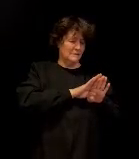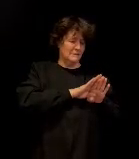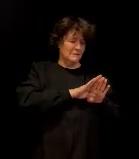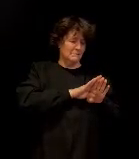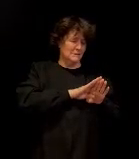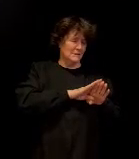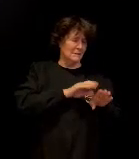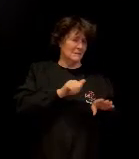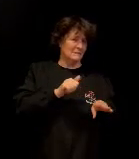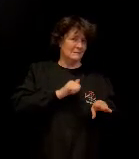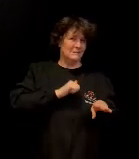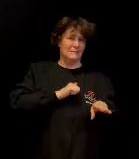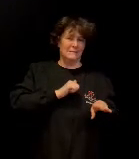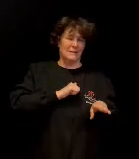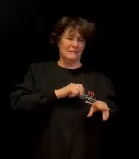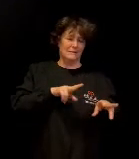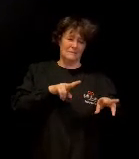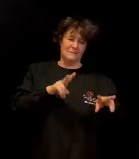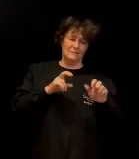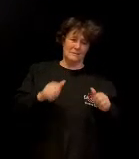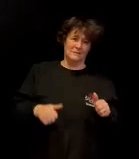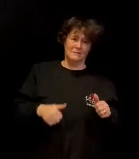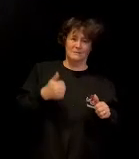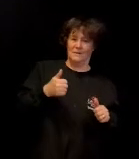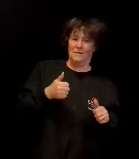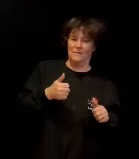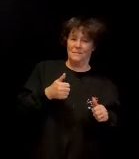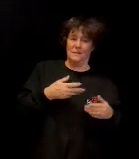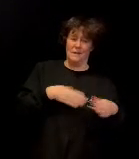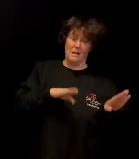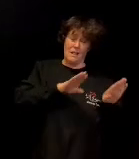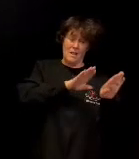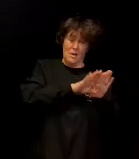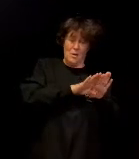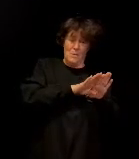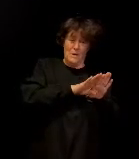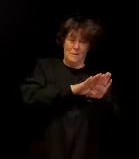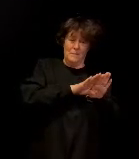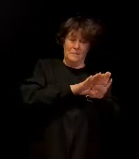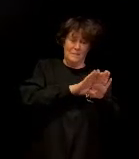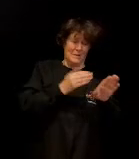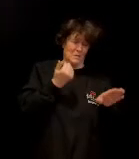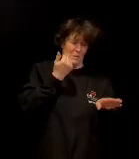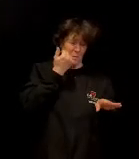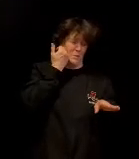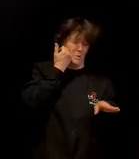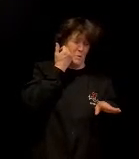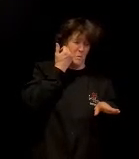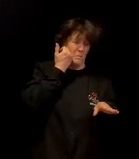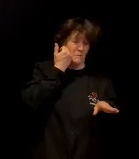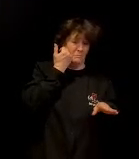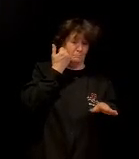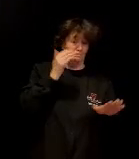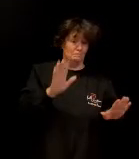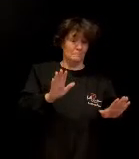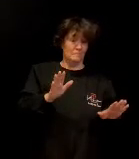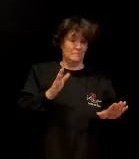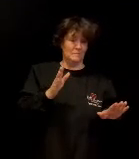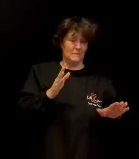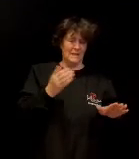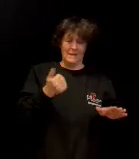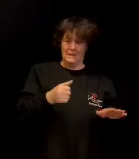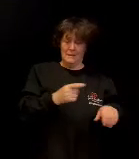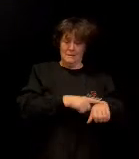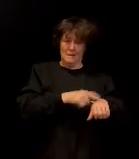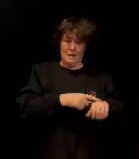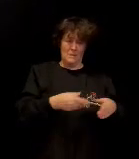self-consumed life. Yes. A closed heart is a self-consumed life. And anytime we have a closed